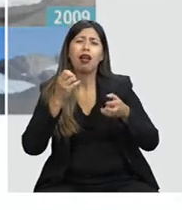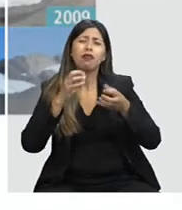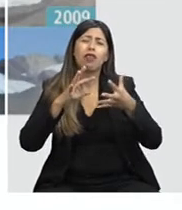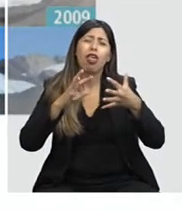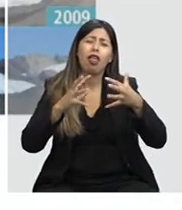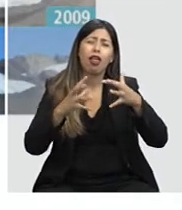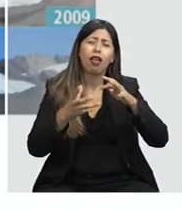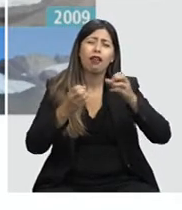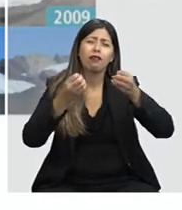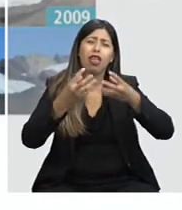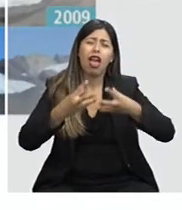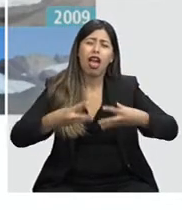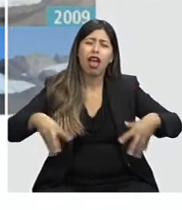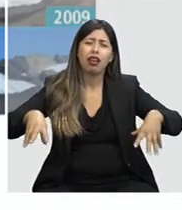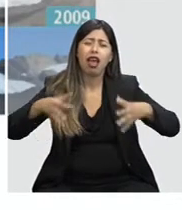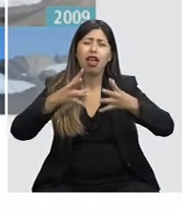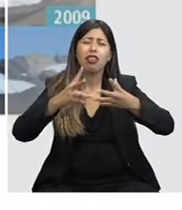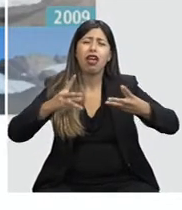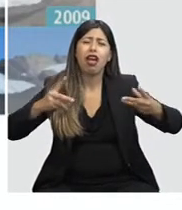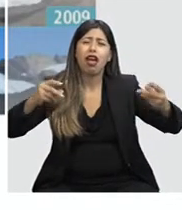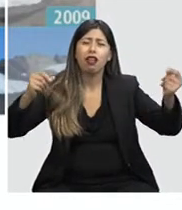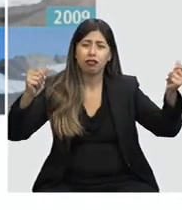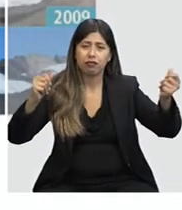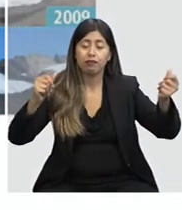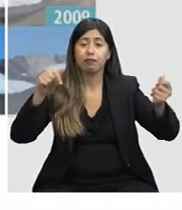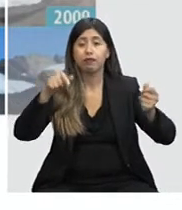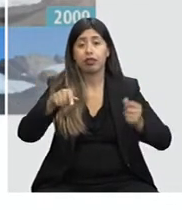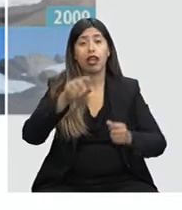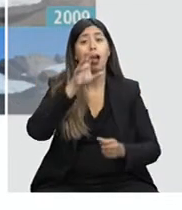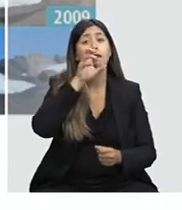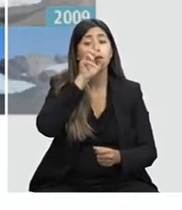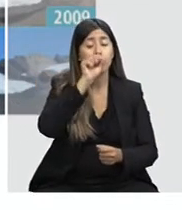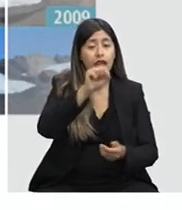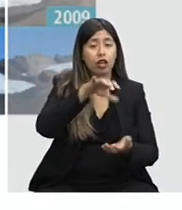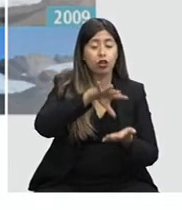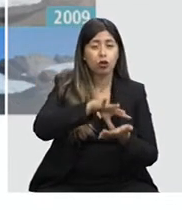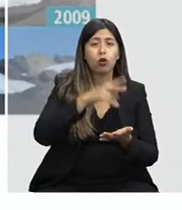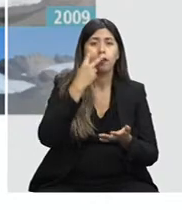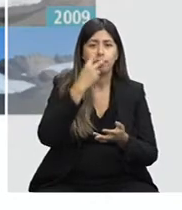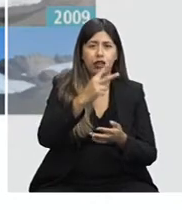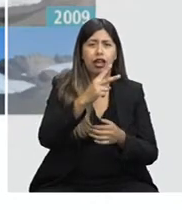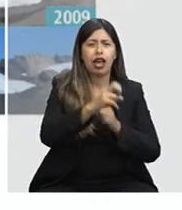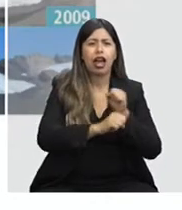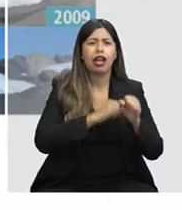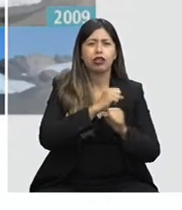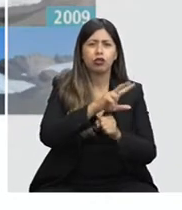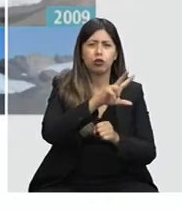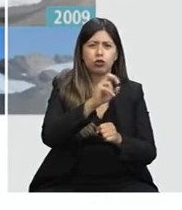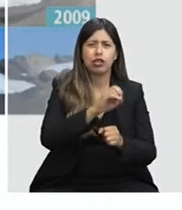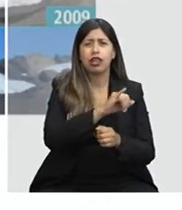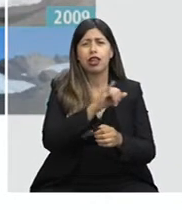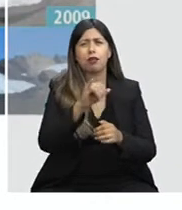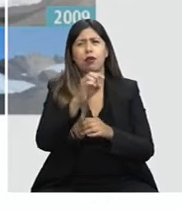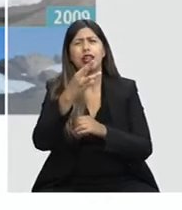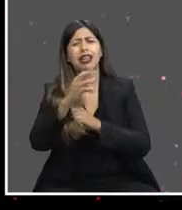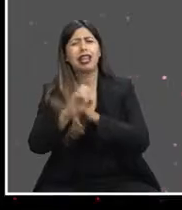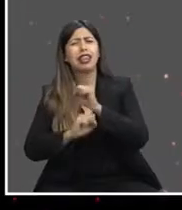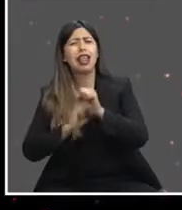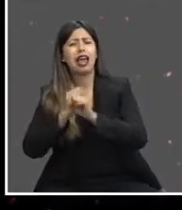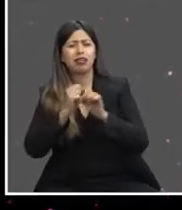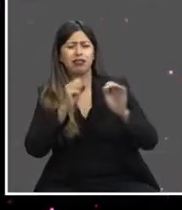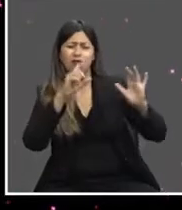from the 1980s to 30 years later, very dramatic reductions in area of that glacier. It's lost